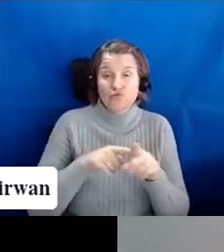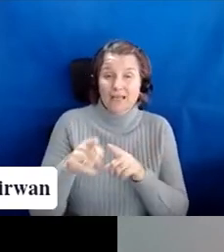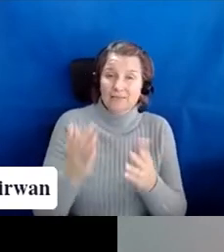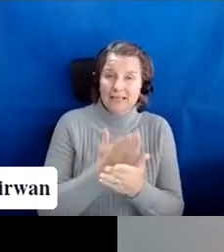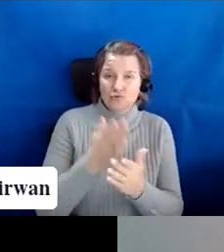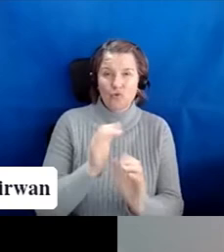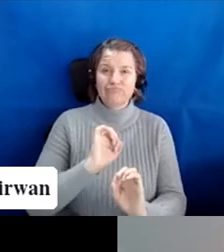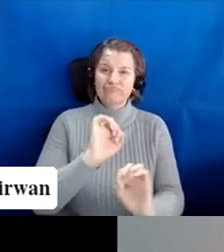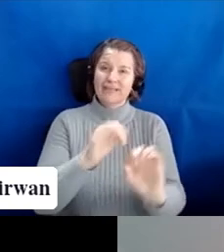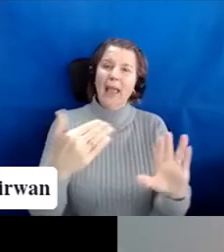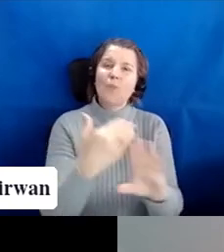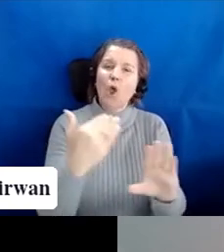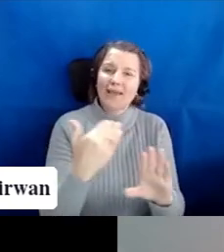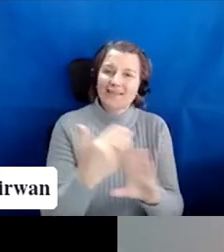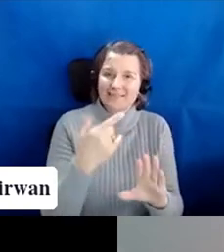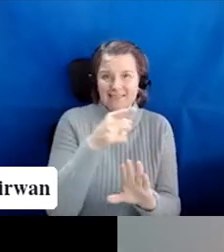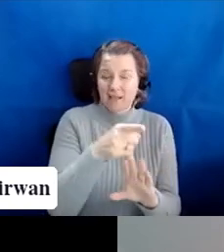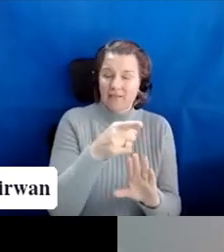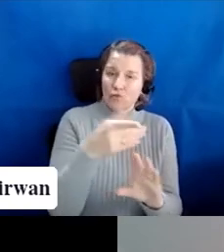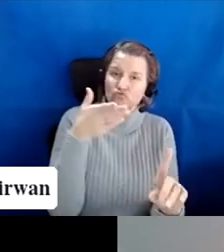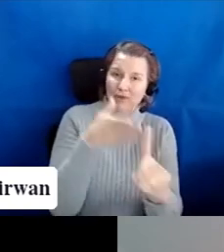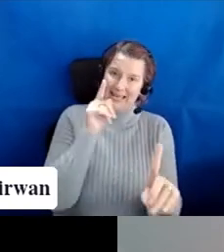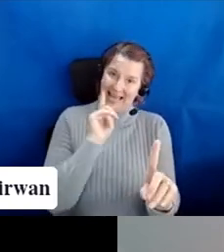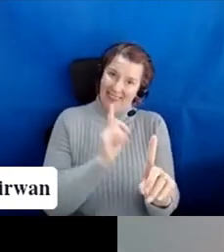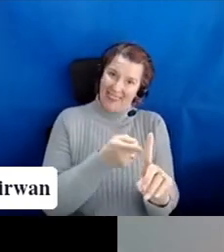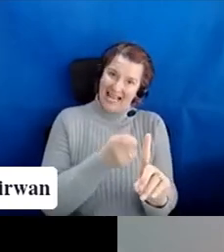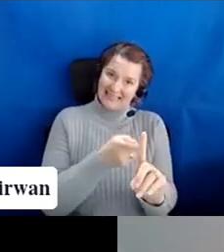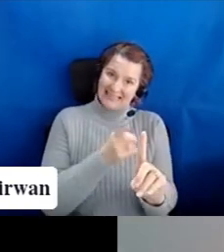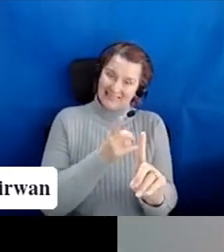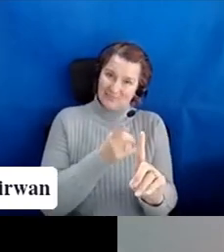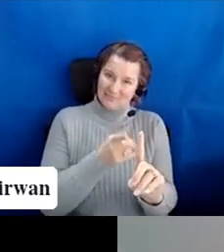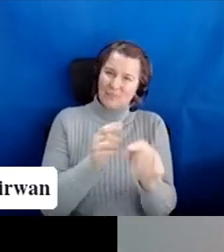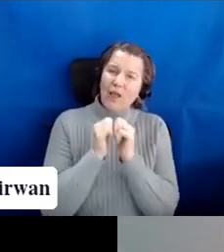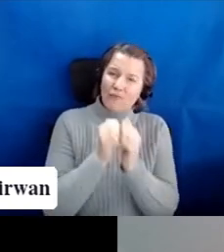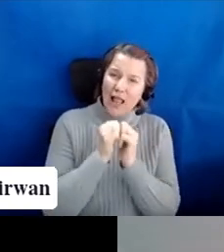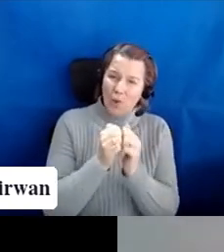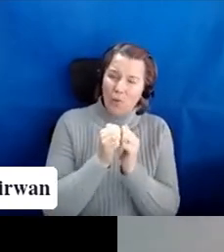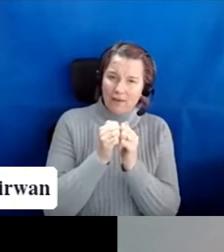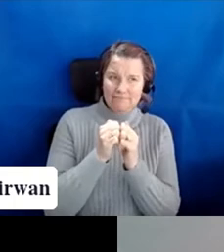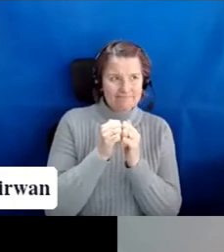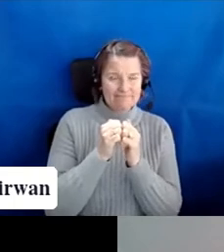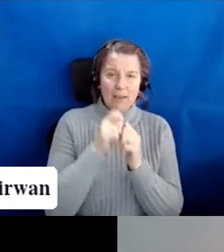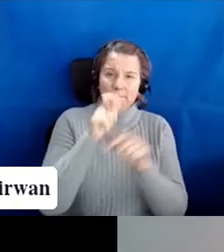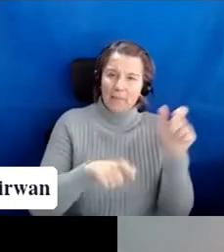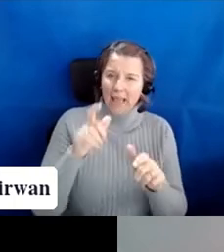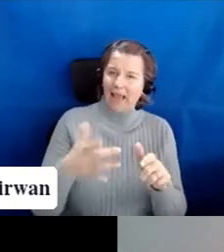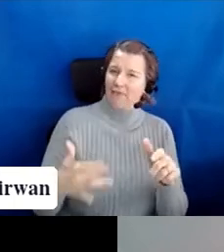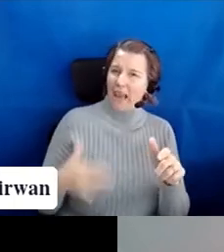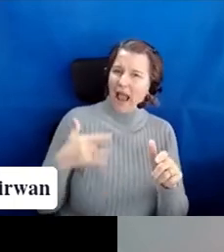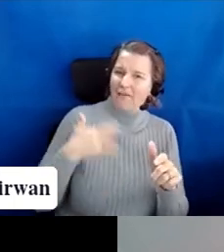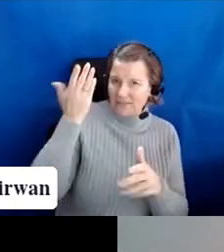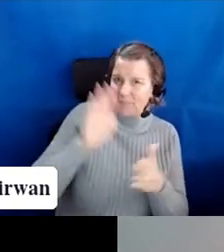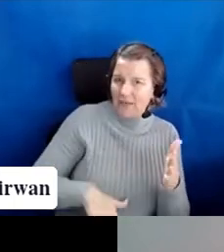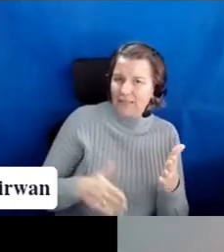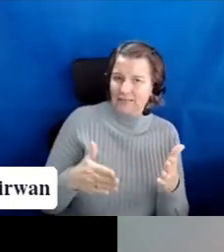recognize that as well and create cultures that are about, you know, valuing lived experience, potential. You